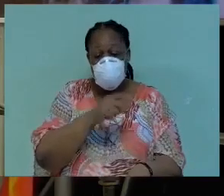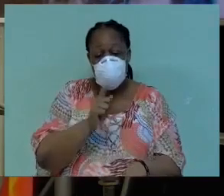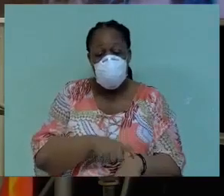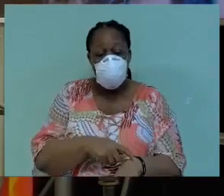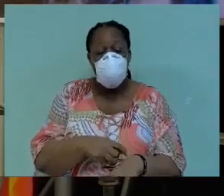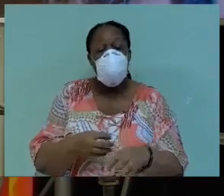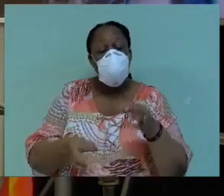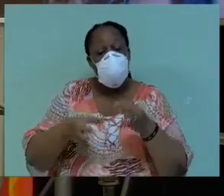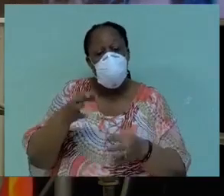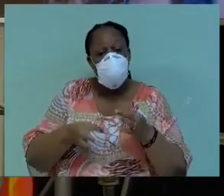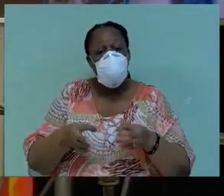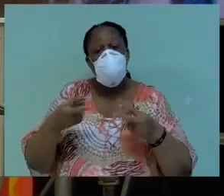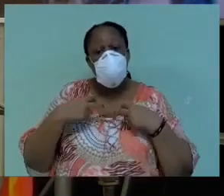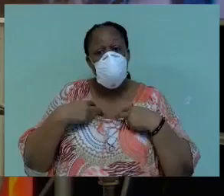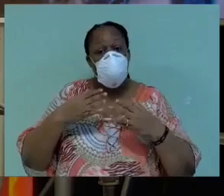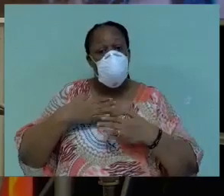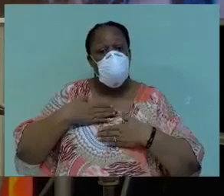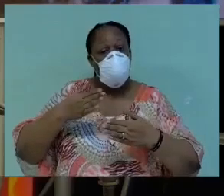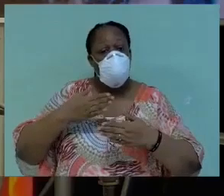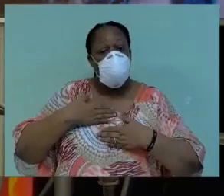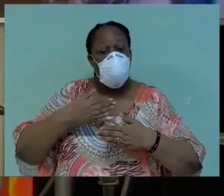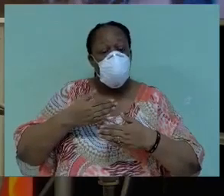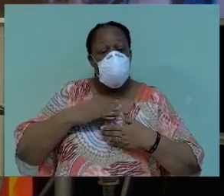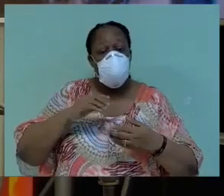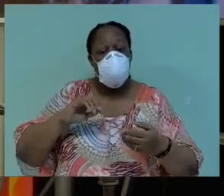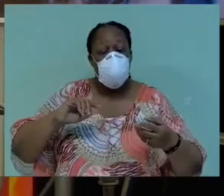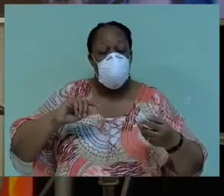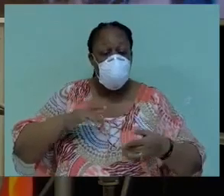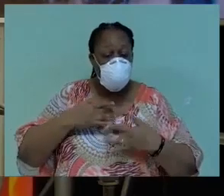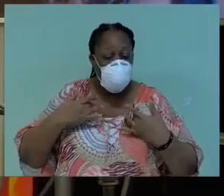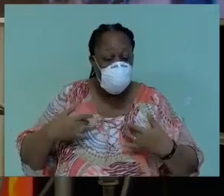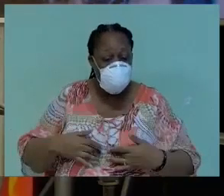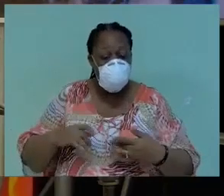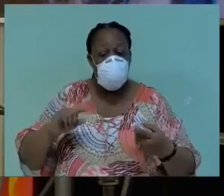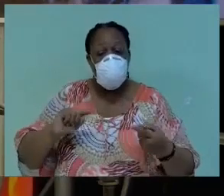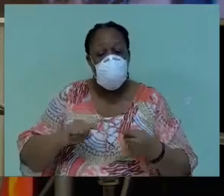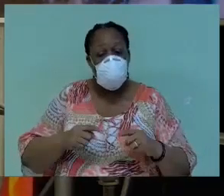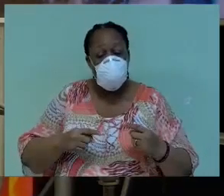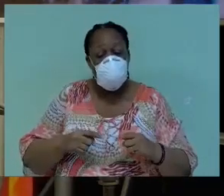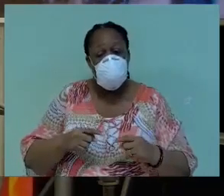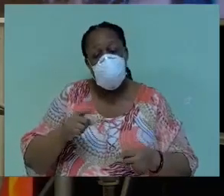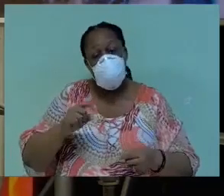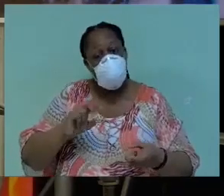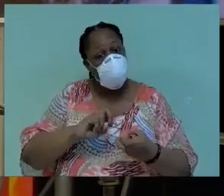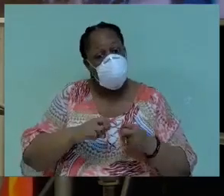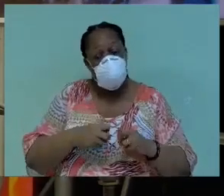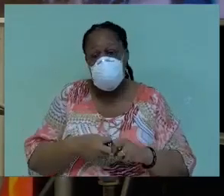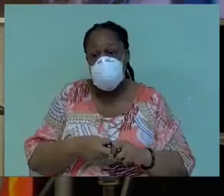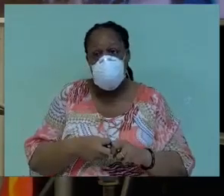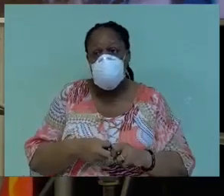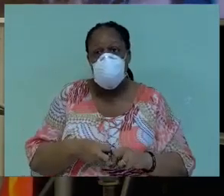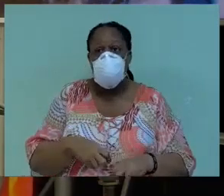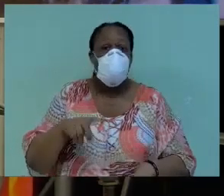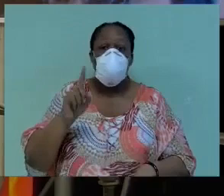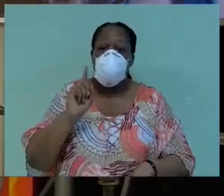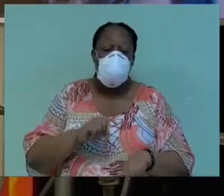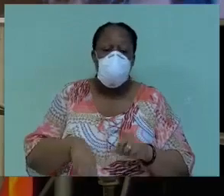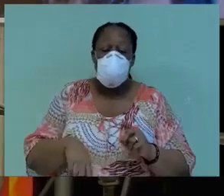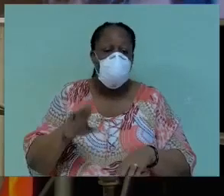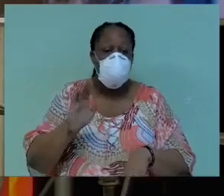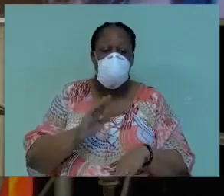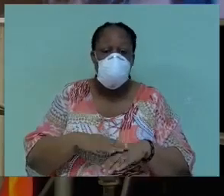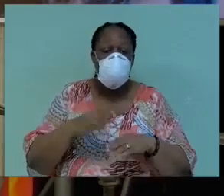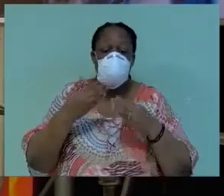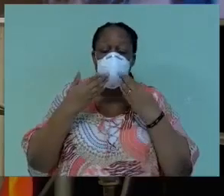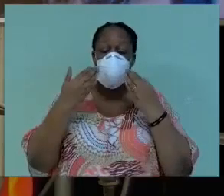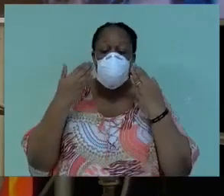underlying health conditions like chronic pulmonary disease, heart disease, etc. And they may not be able to even keep a cloth face mask on their